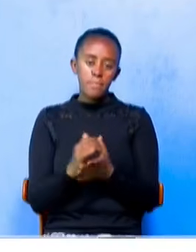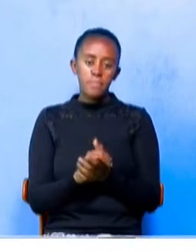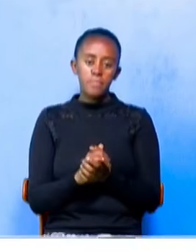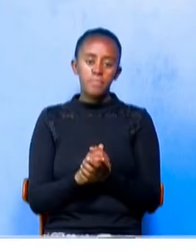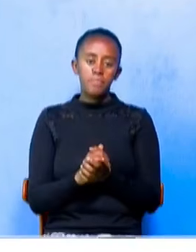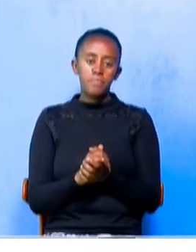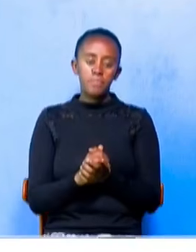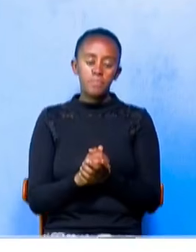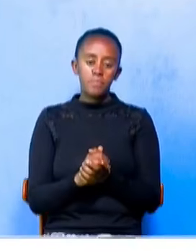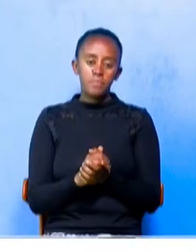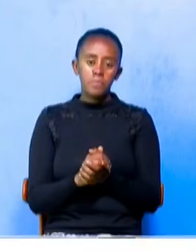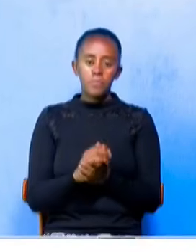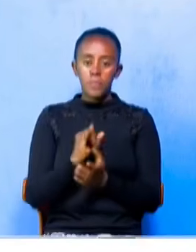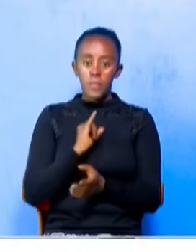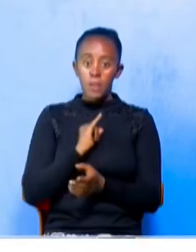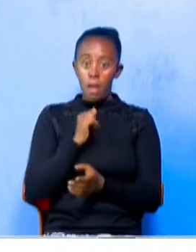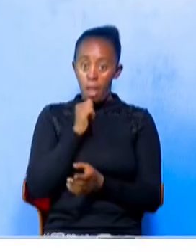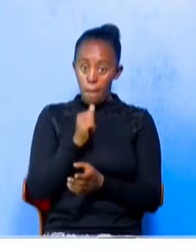I am